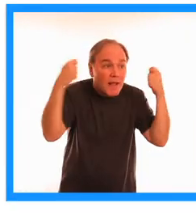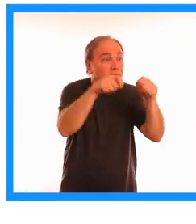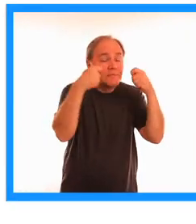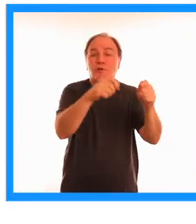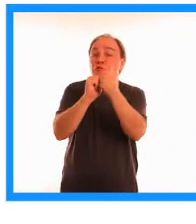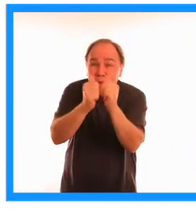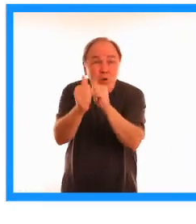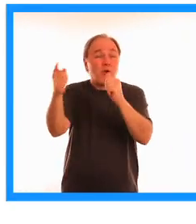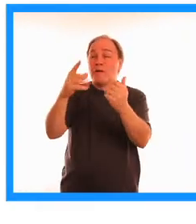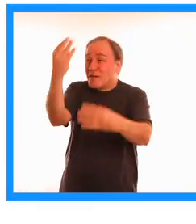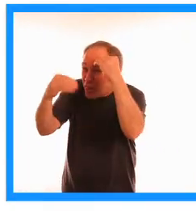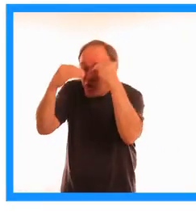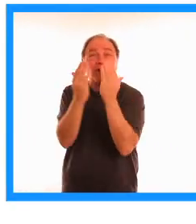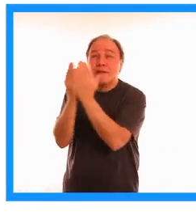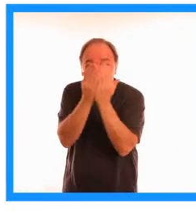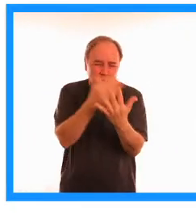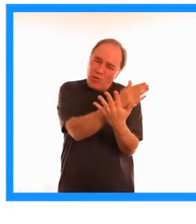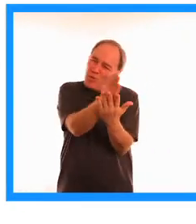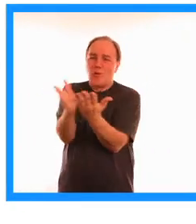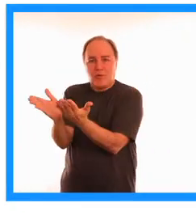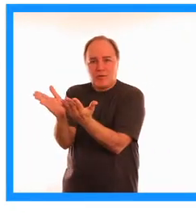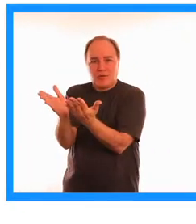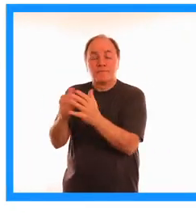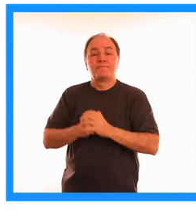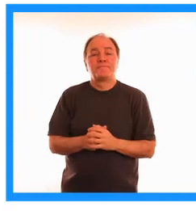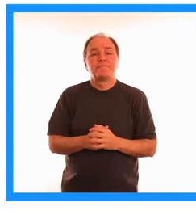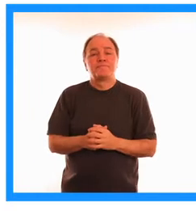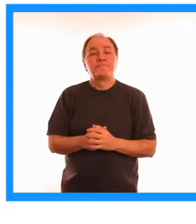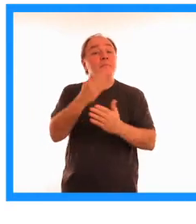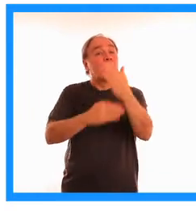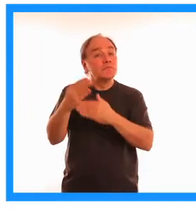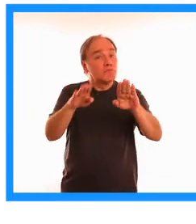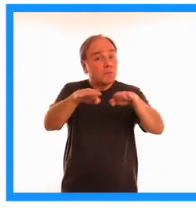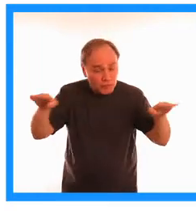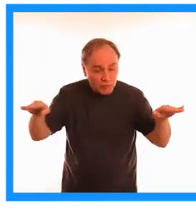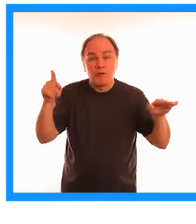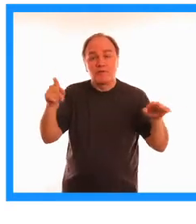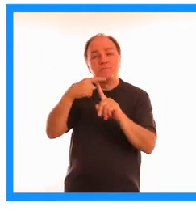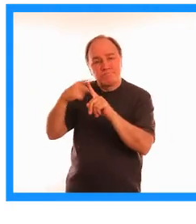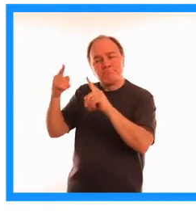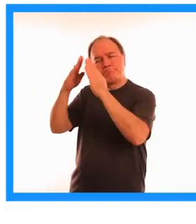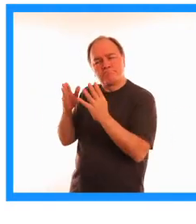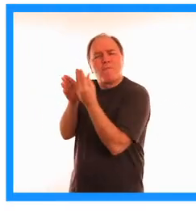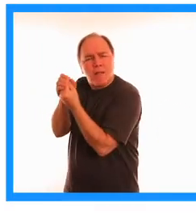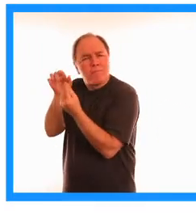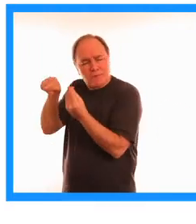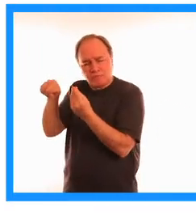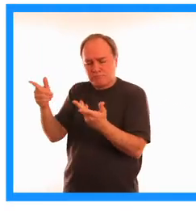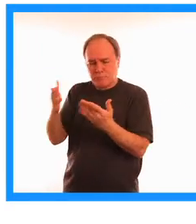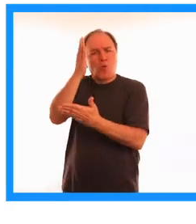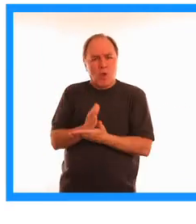A review of 14 developing countries found that people with disabilities were more likely to experience poverty than those without